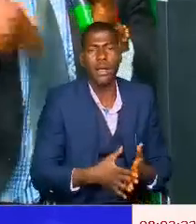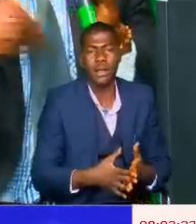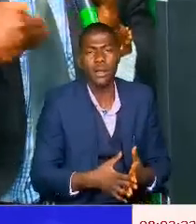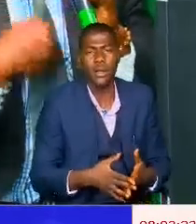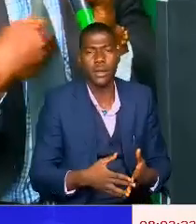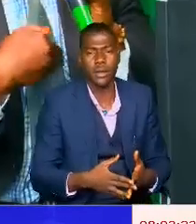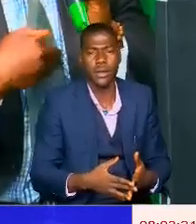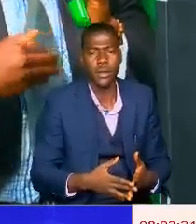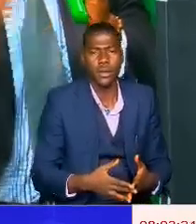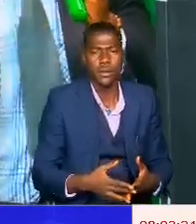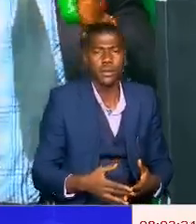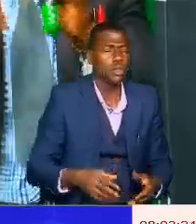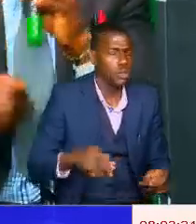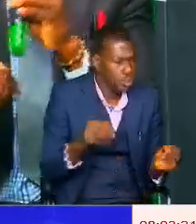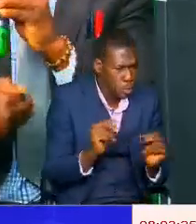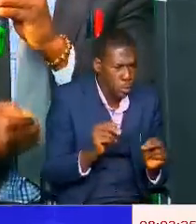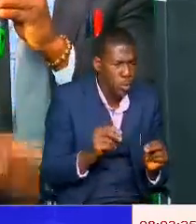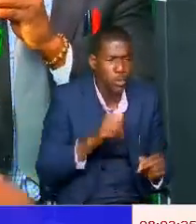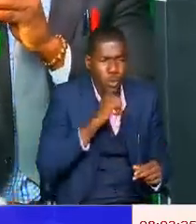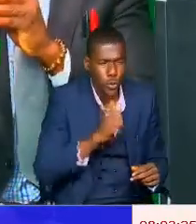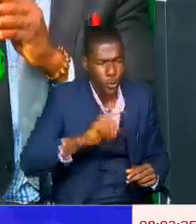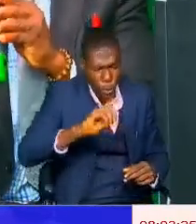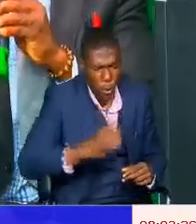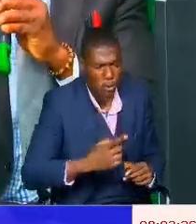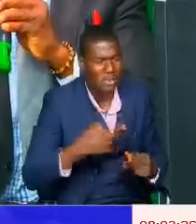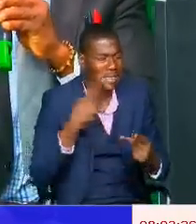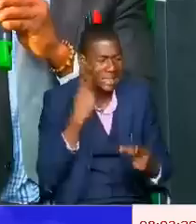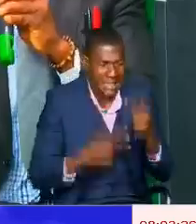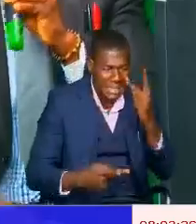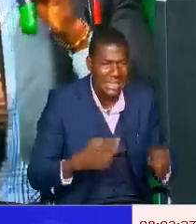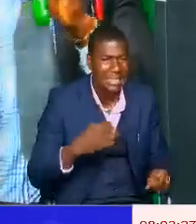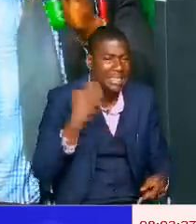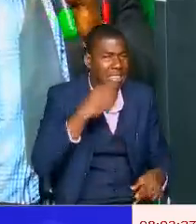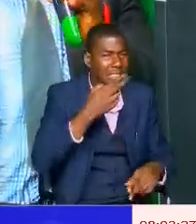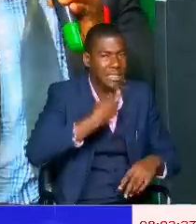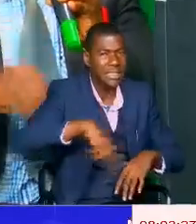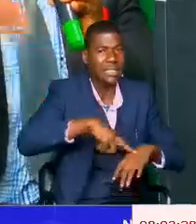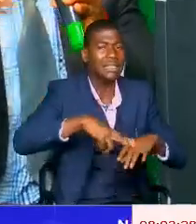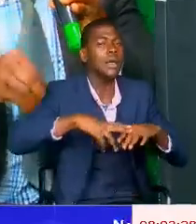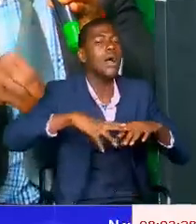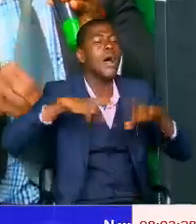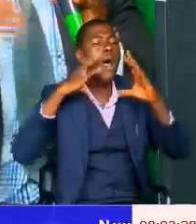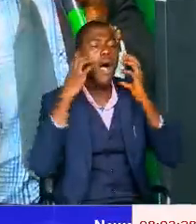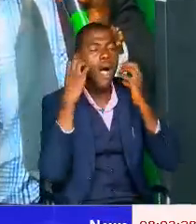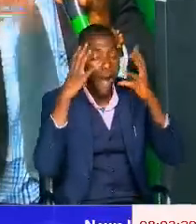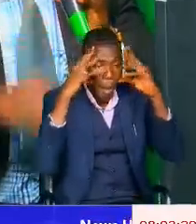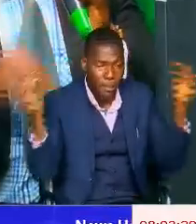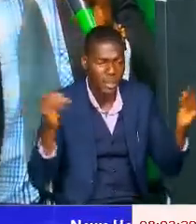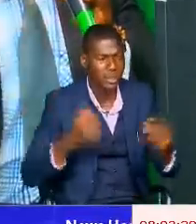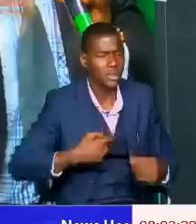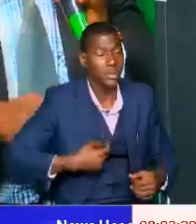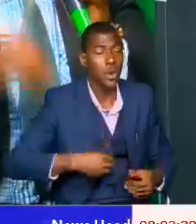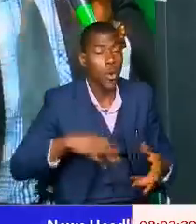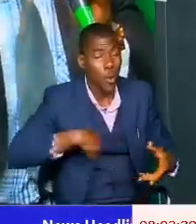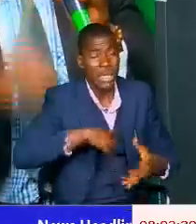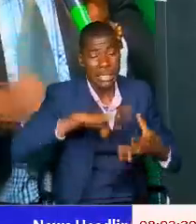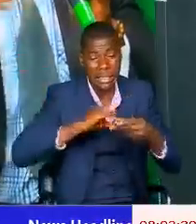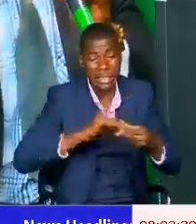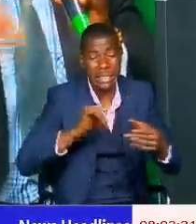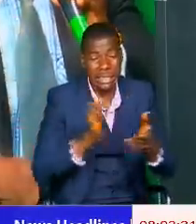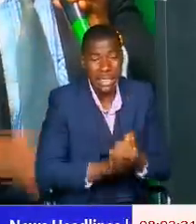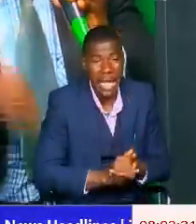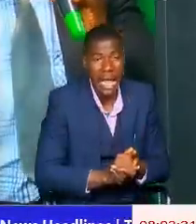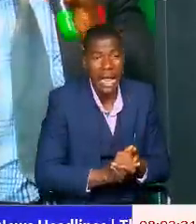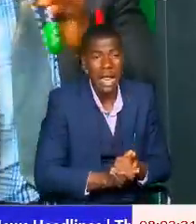come to Brekete Family or come to ordinary president. No. We say Nigeria they ask. How MBT it take